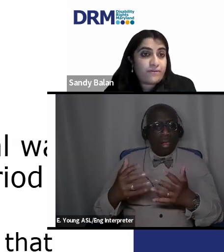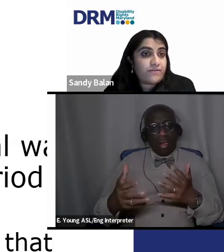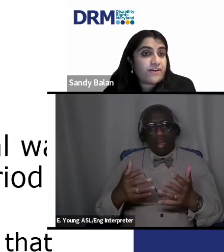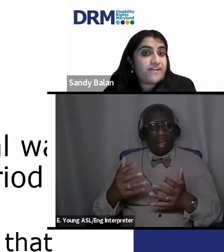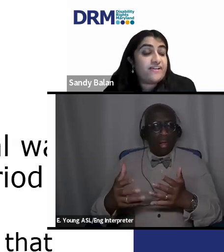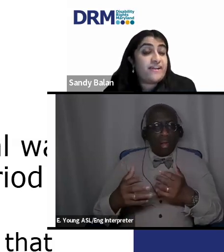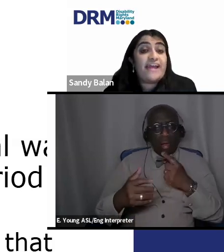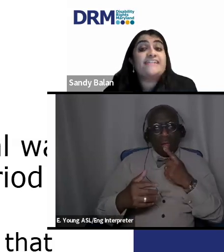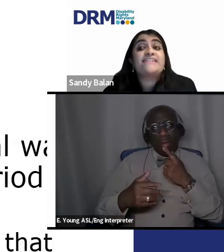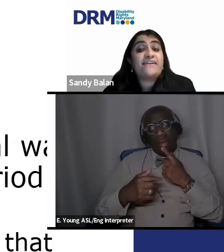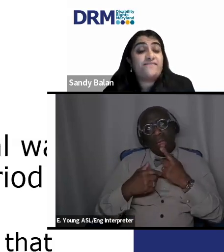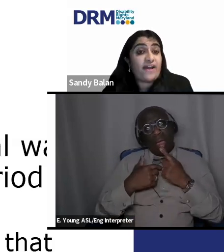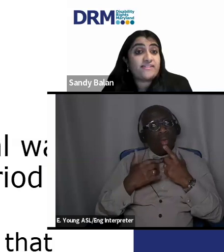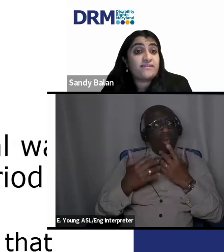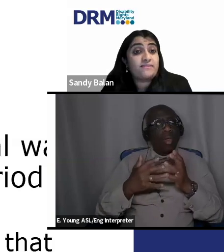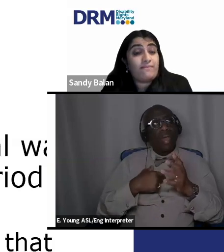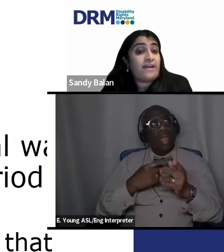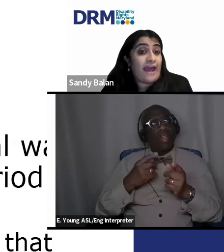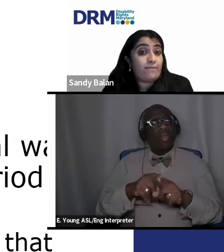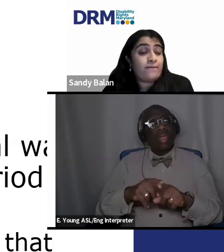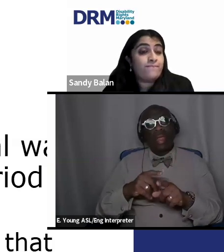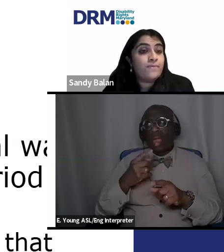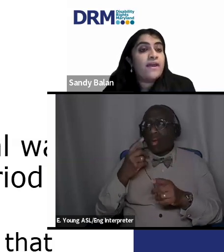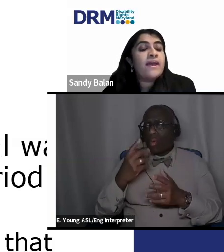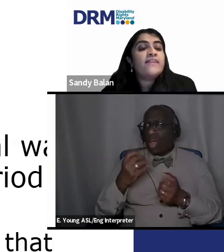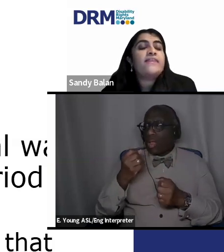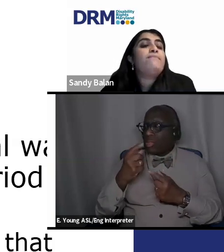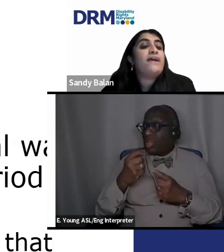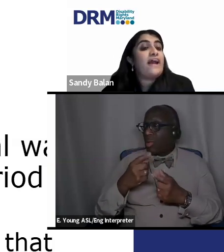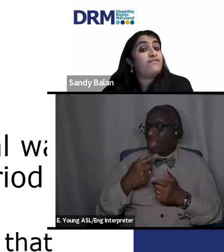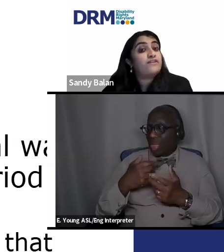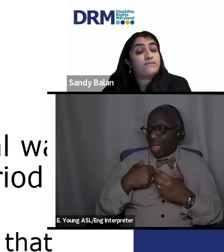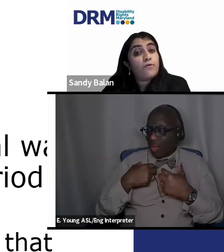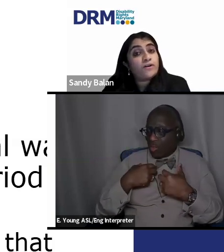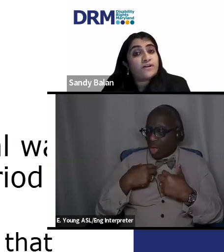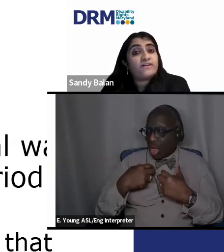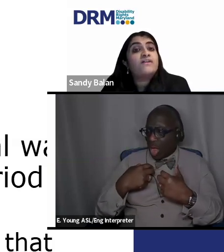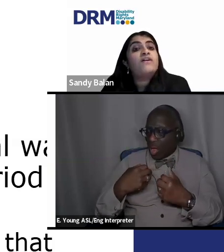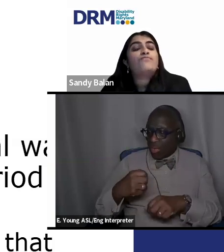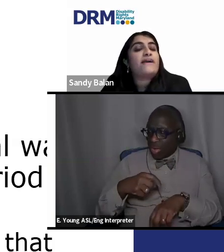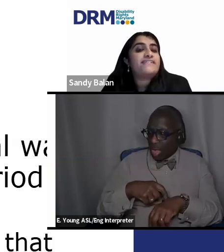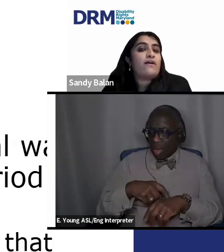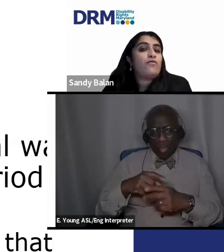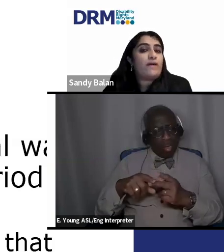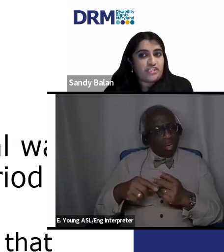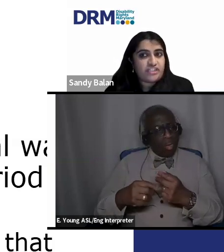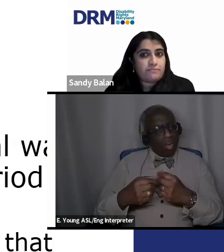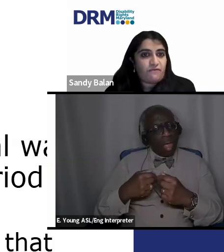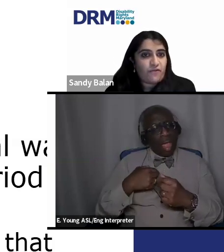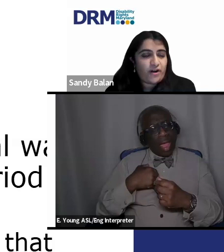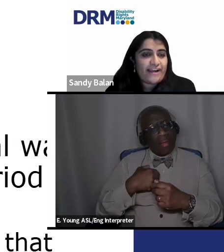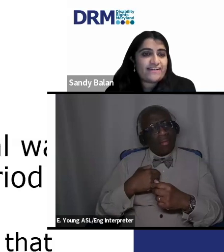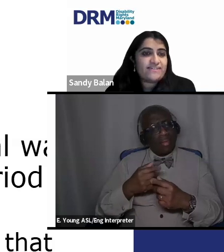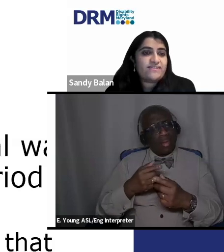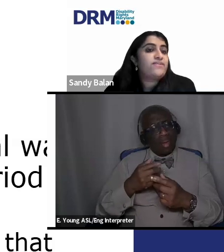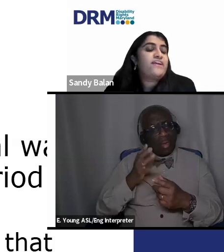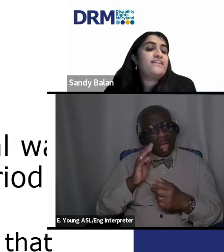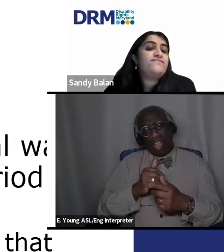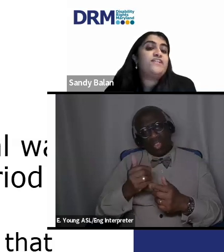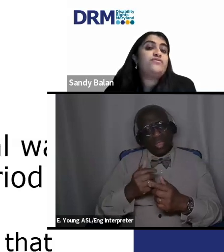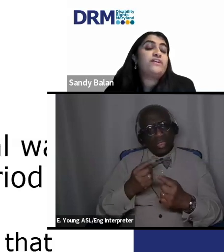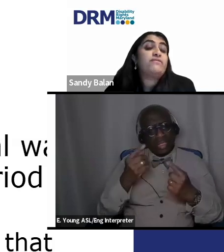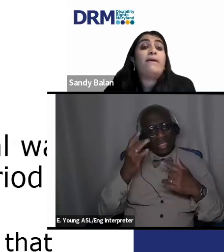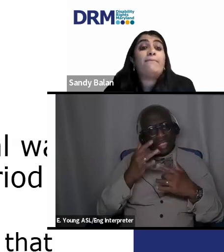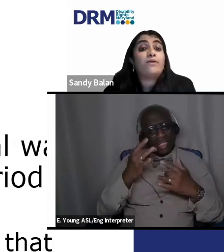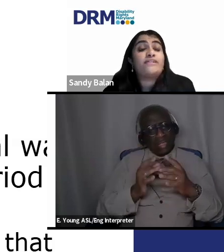the recovery period and any side effects that might happen. They might have their supporter write down questions beforehand so